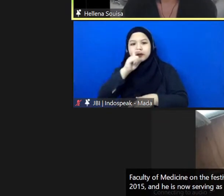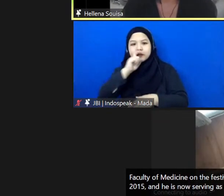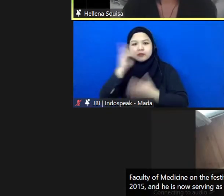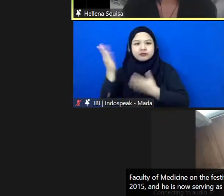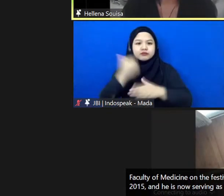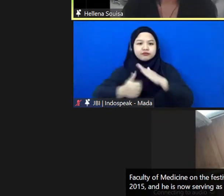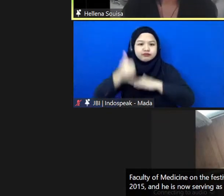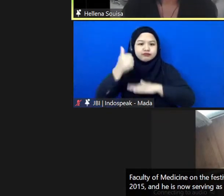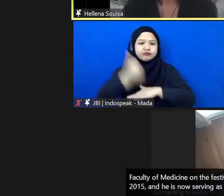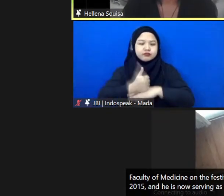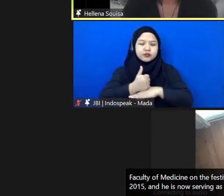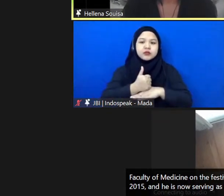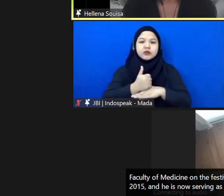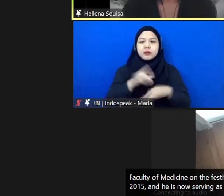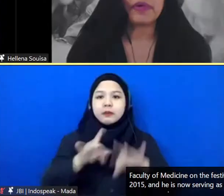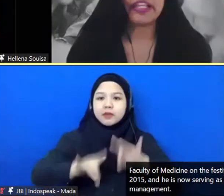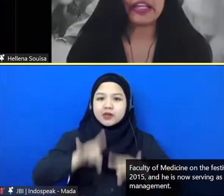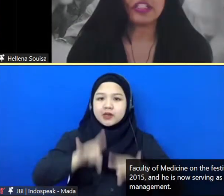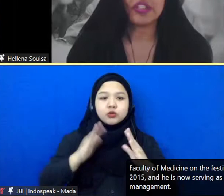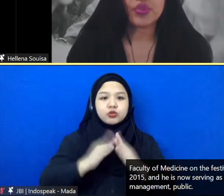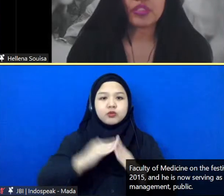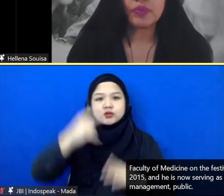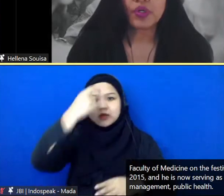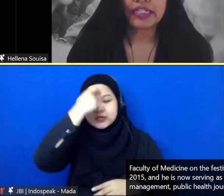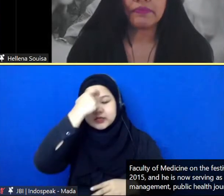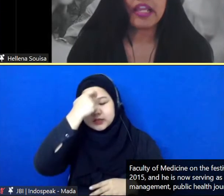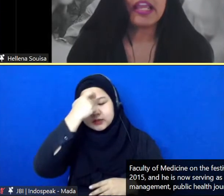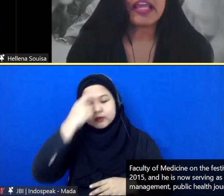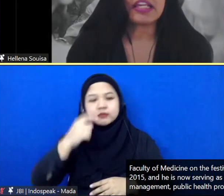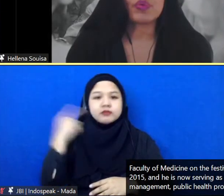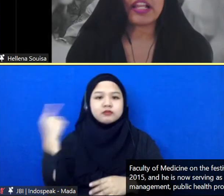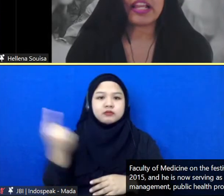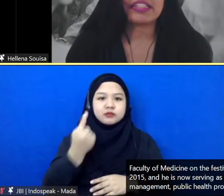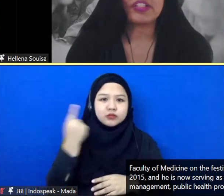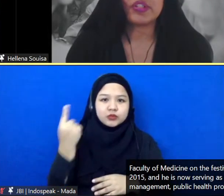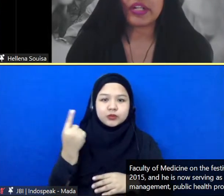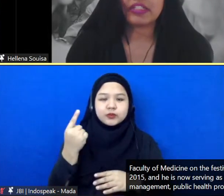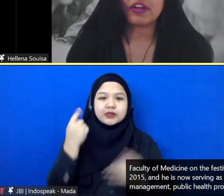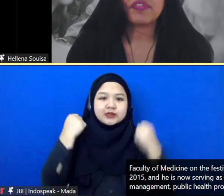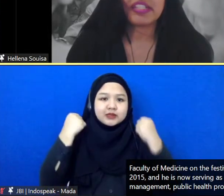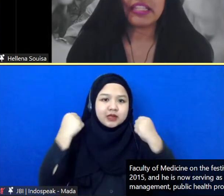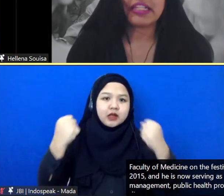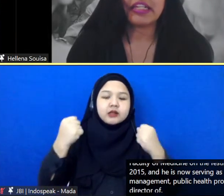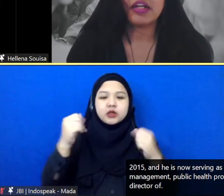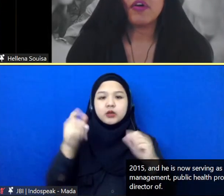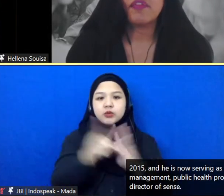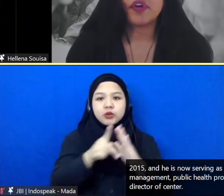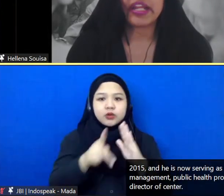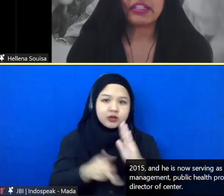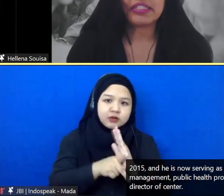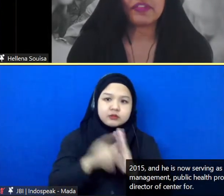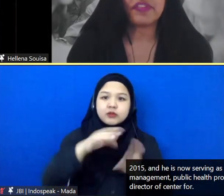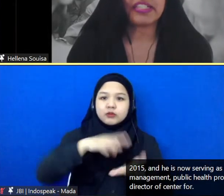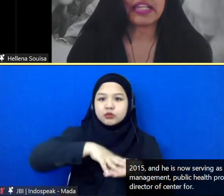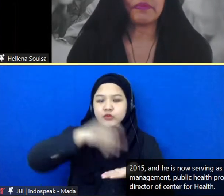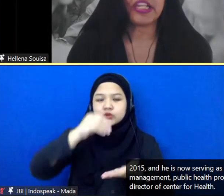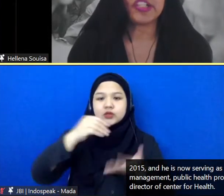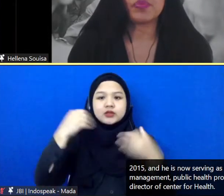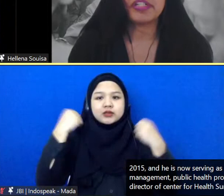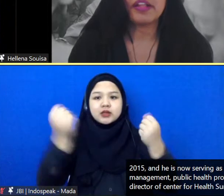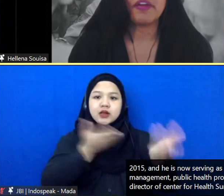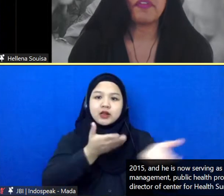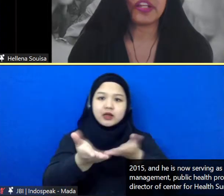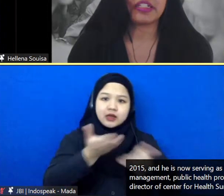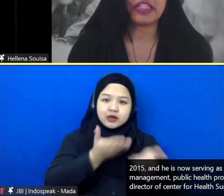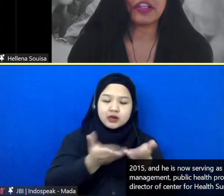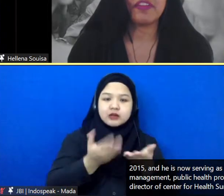of Hospital Management, Public Health Graduate Program, as well as the Director of Center for Health Service and